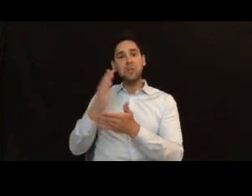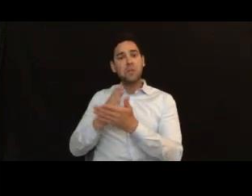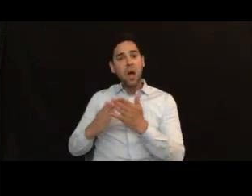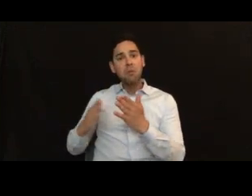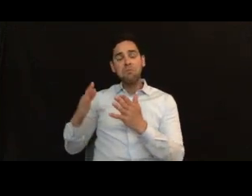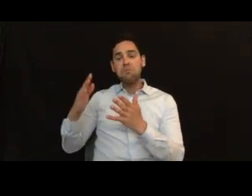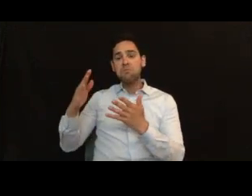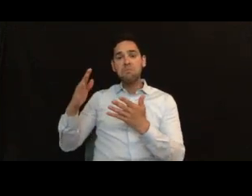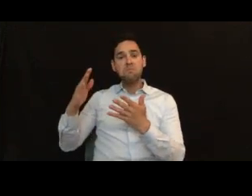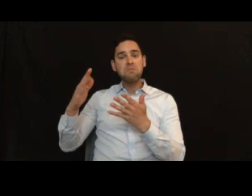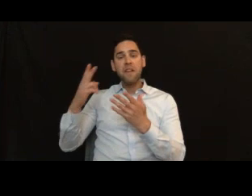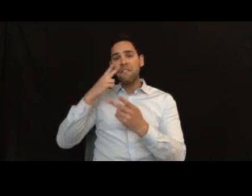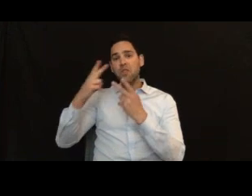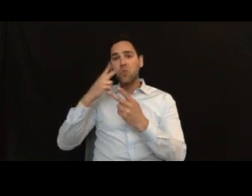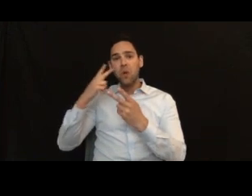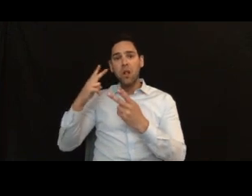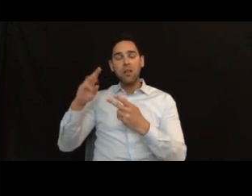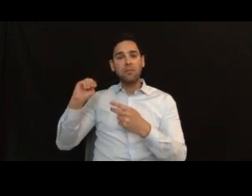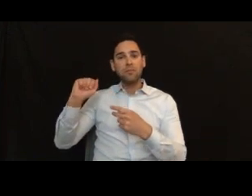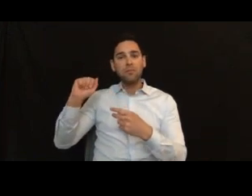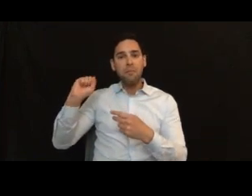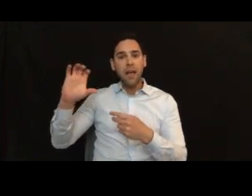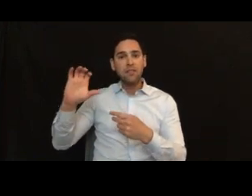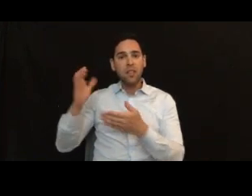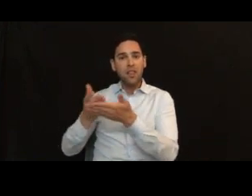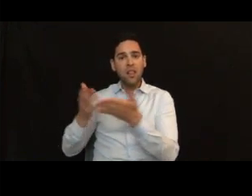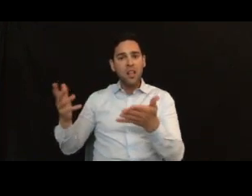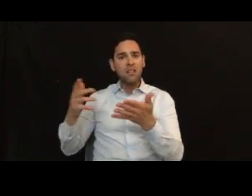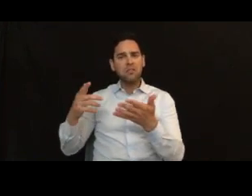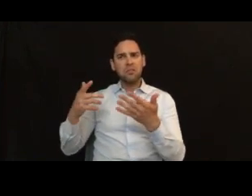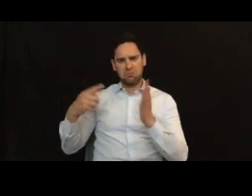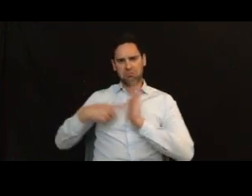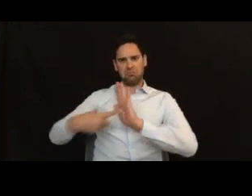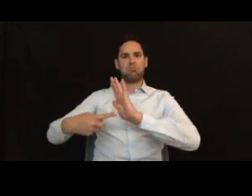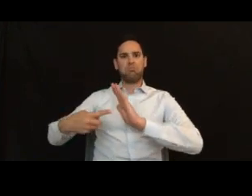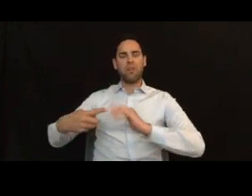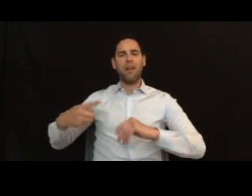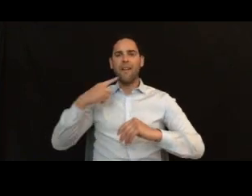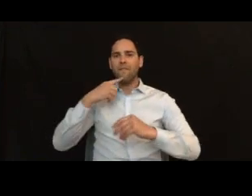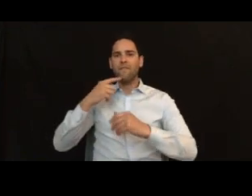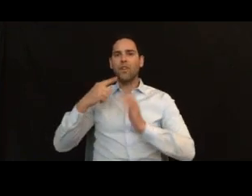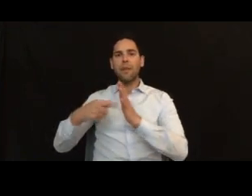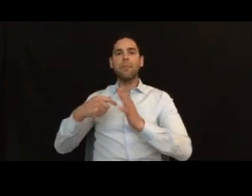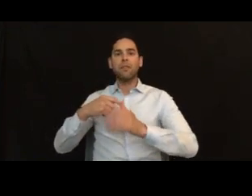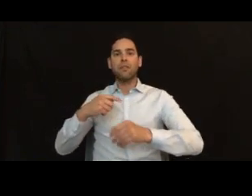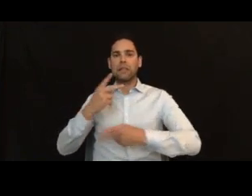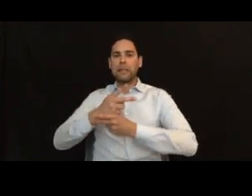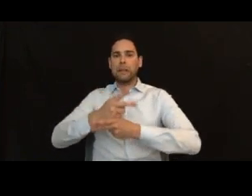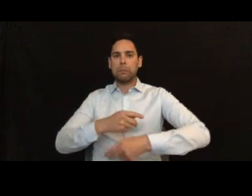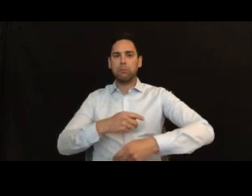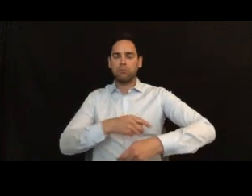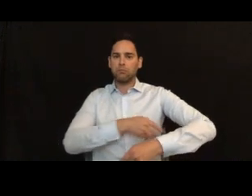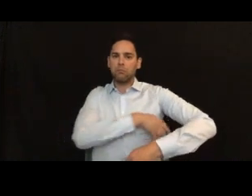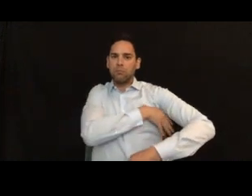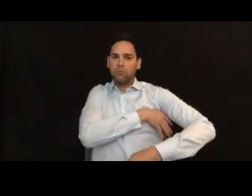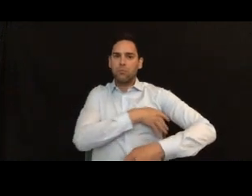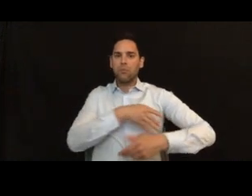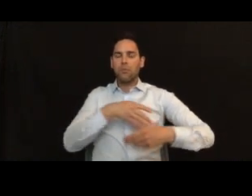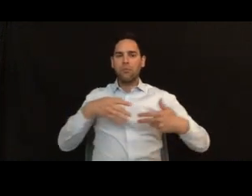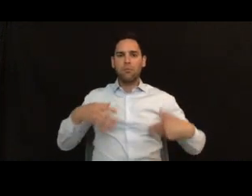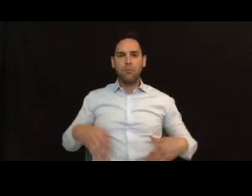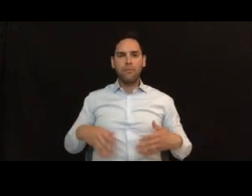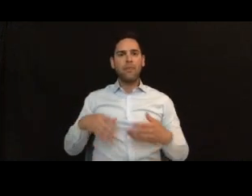their legs, many don't shave their armpits. Some of them don't tuck, which tucking is a practice where a drag queen